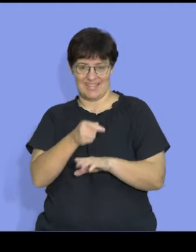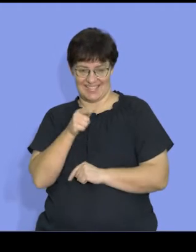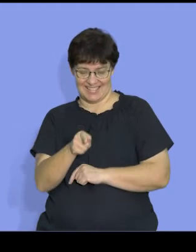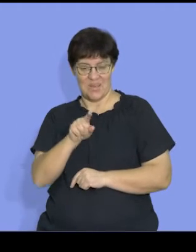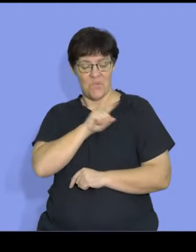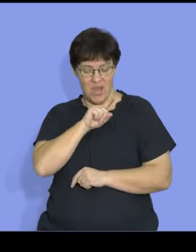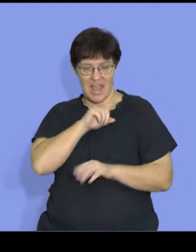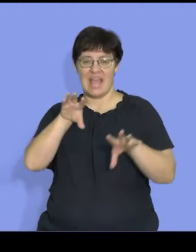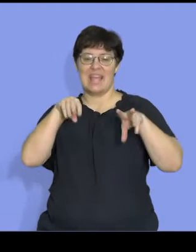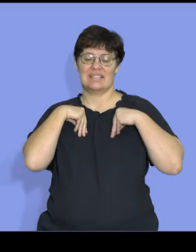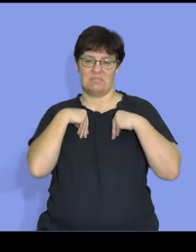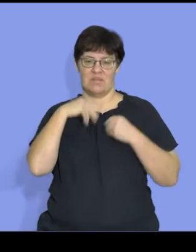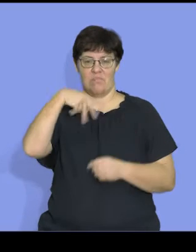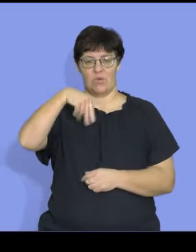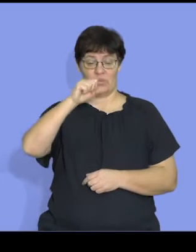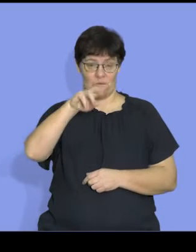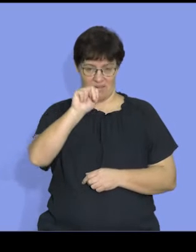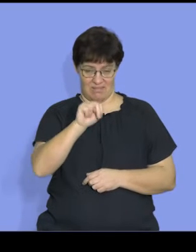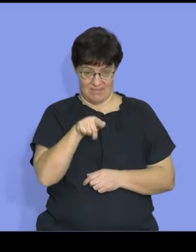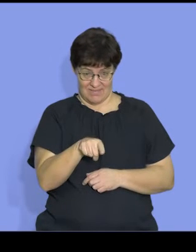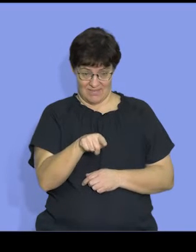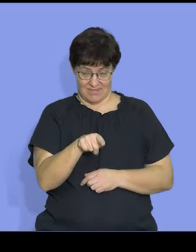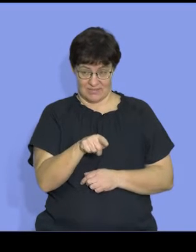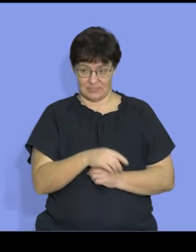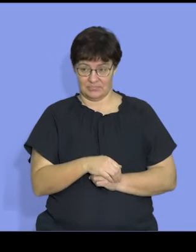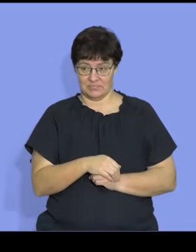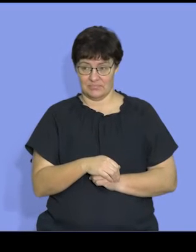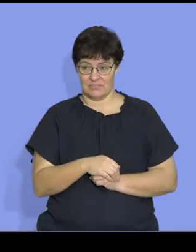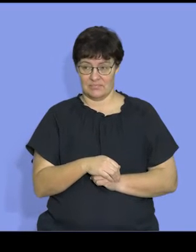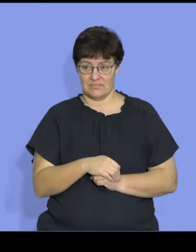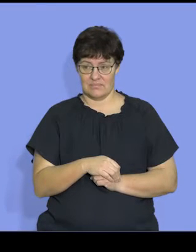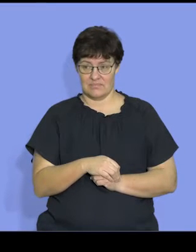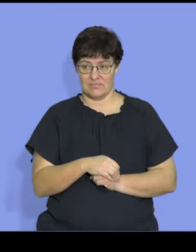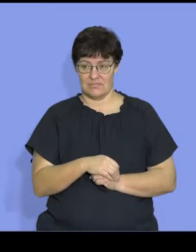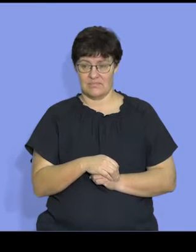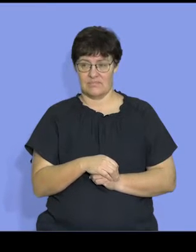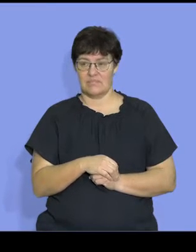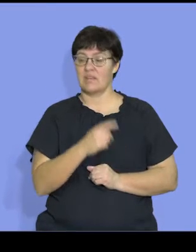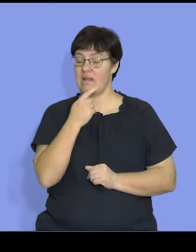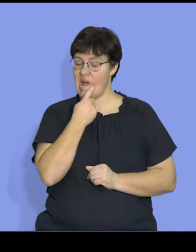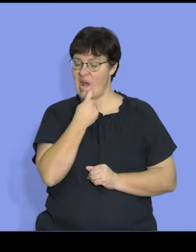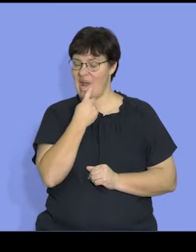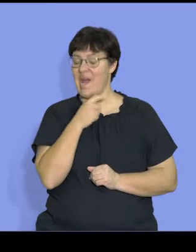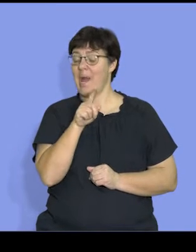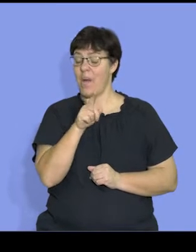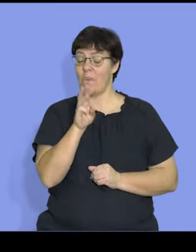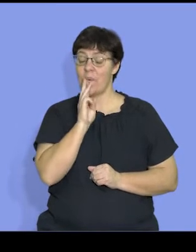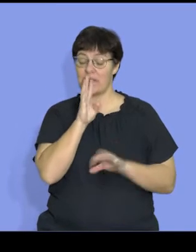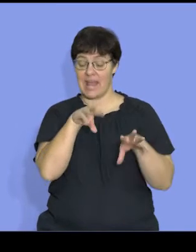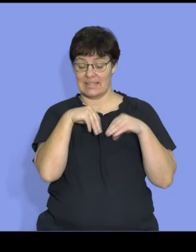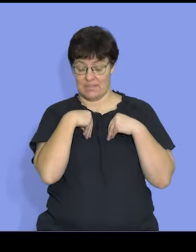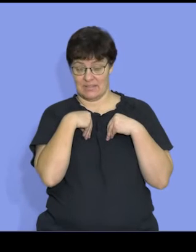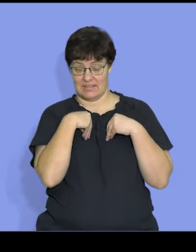Because it accepts a proton, okay? So water acts as a base. So when water